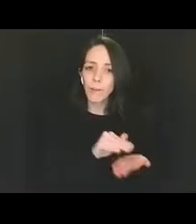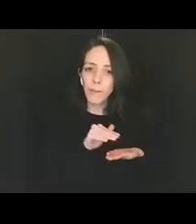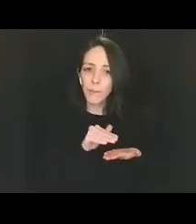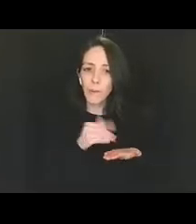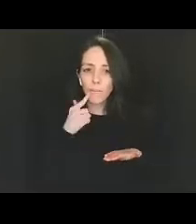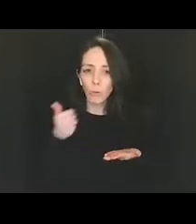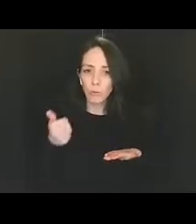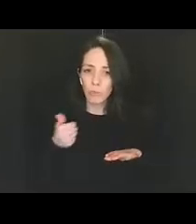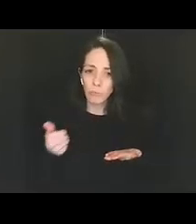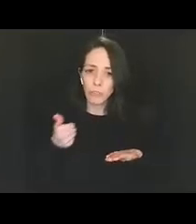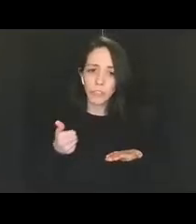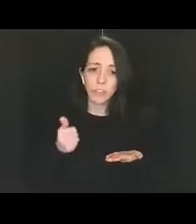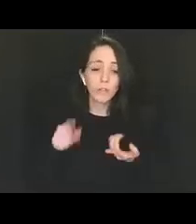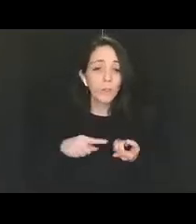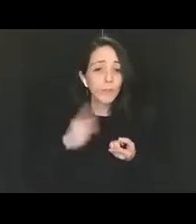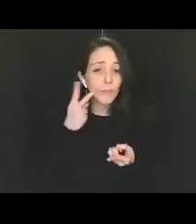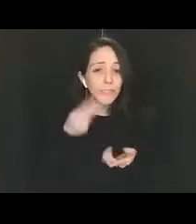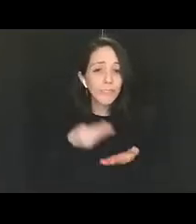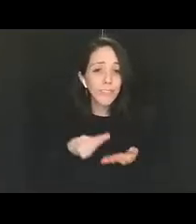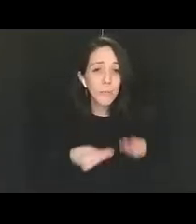land use and transportation,